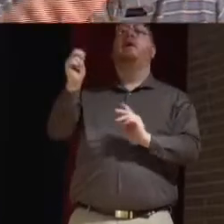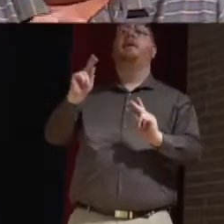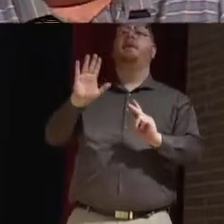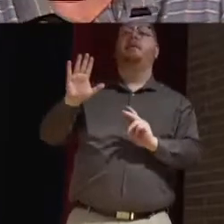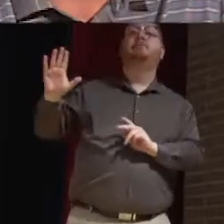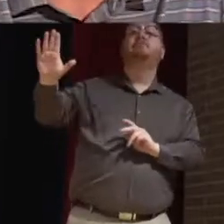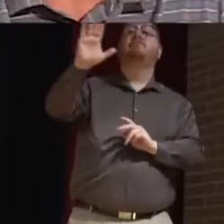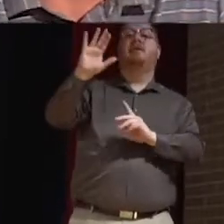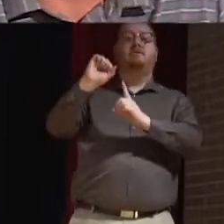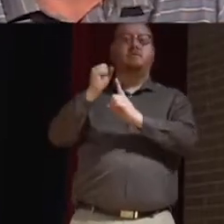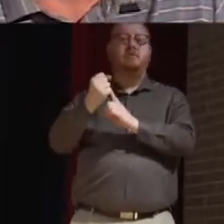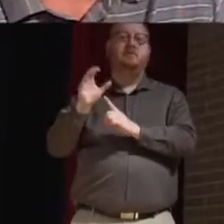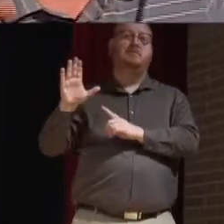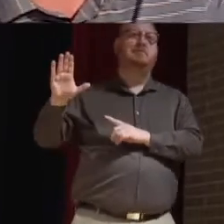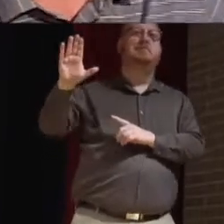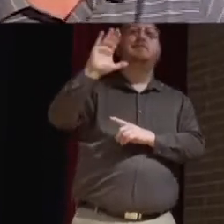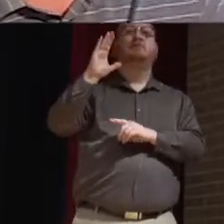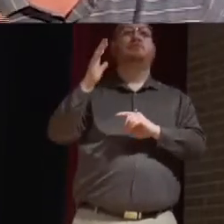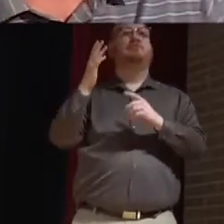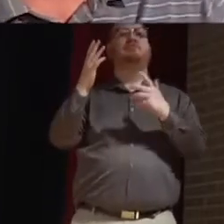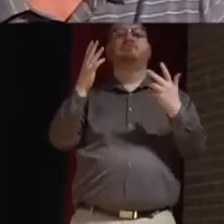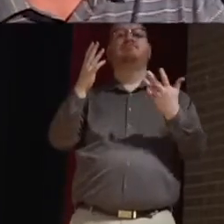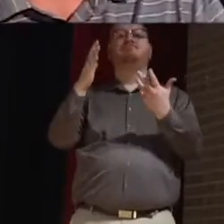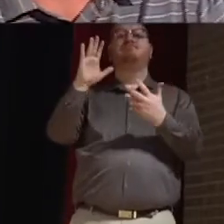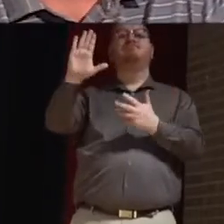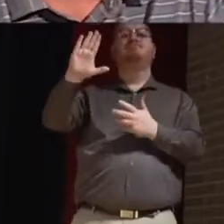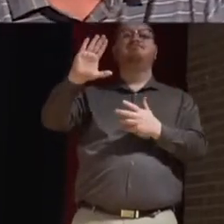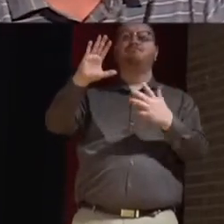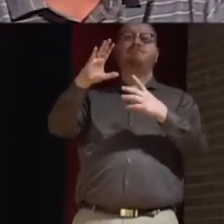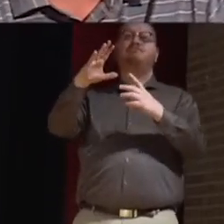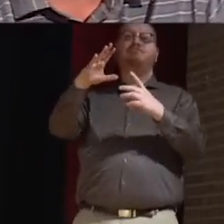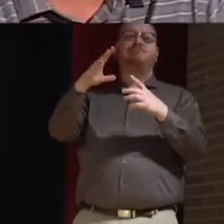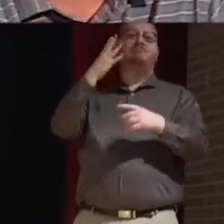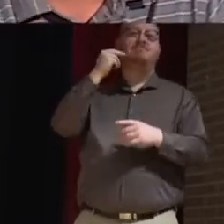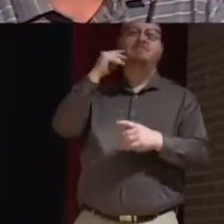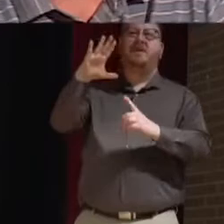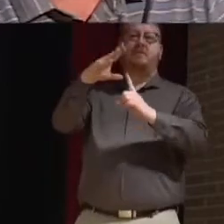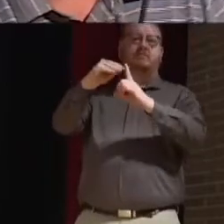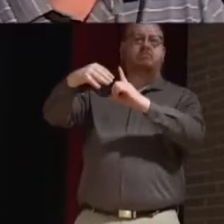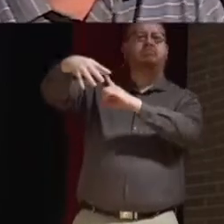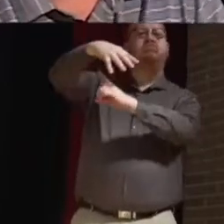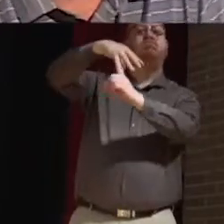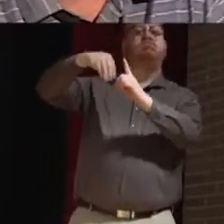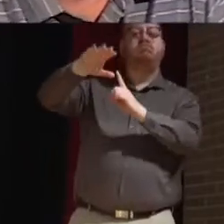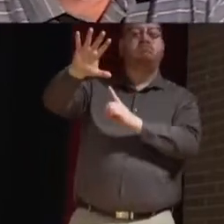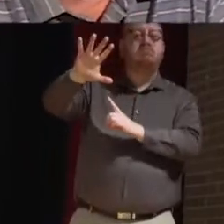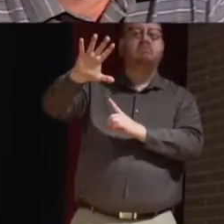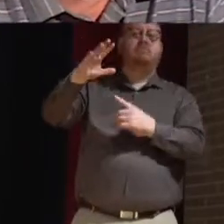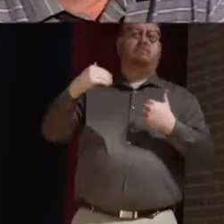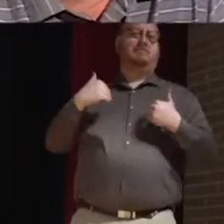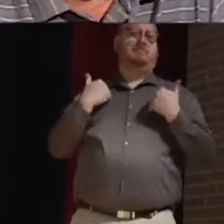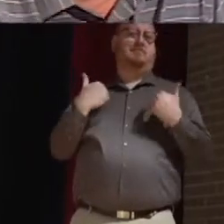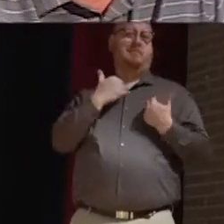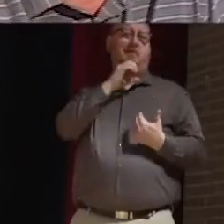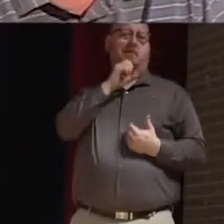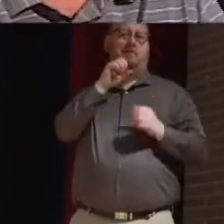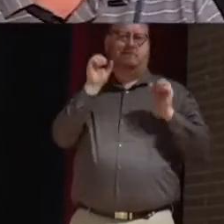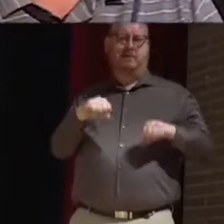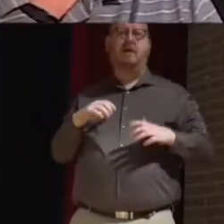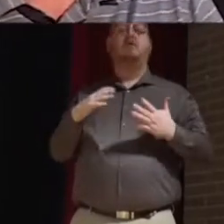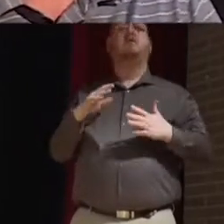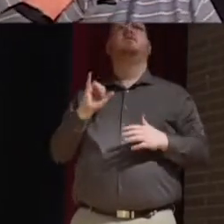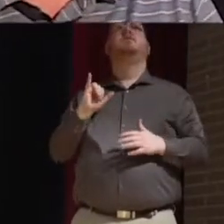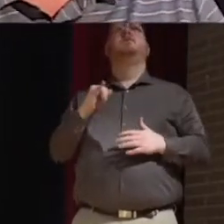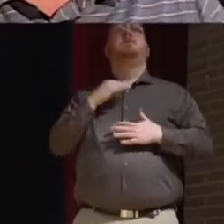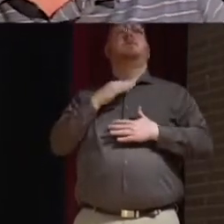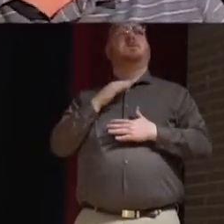or their situation or their environment to see how that really impacts them. And even at a young age, they can appreciate that when we